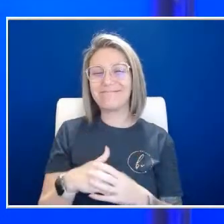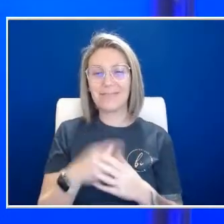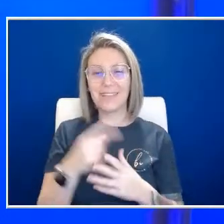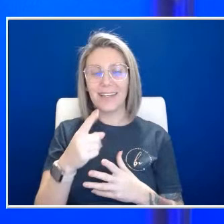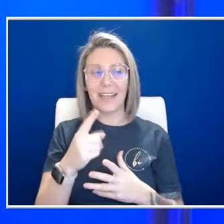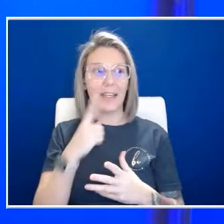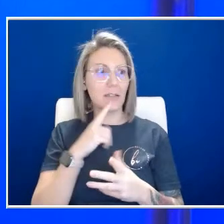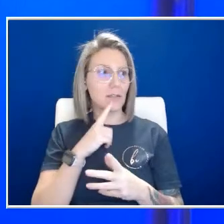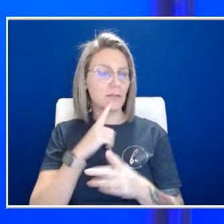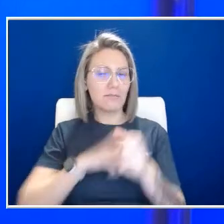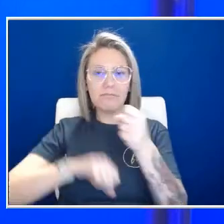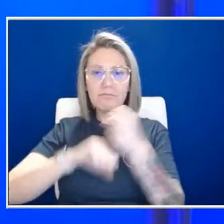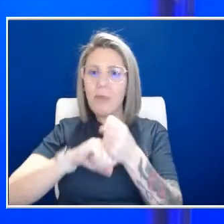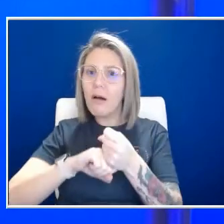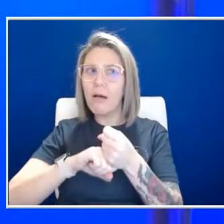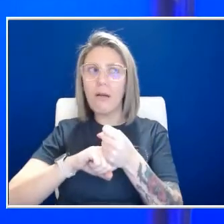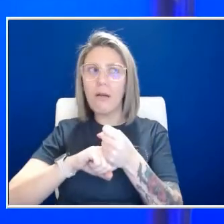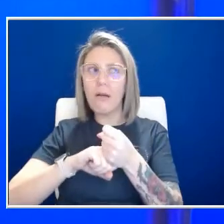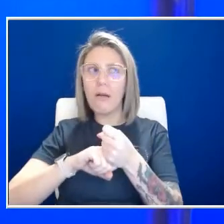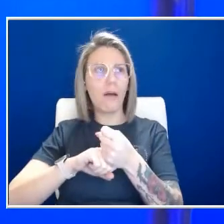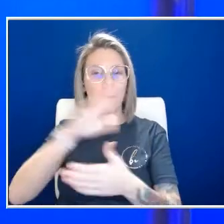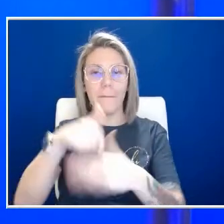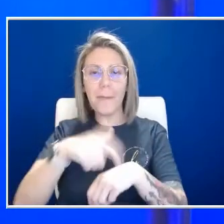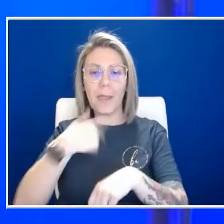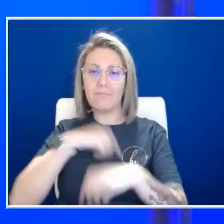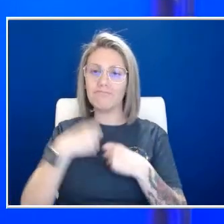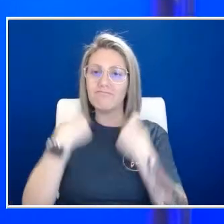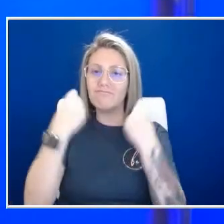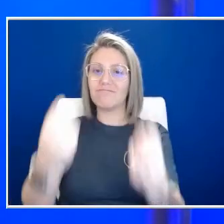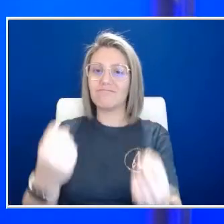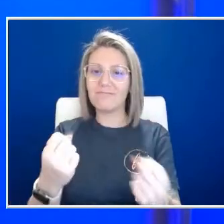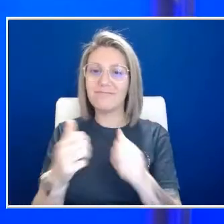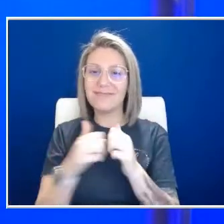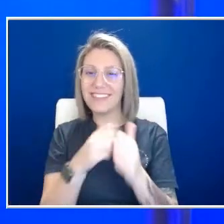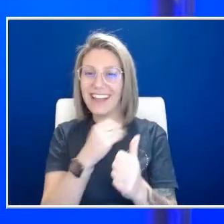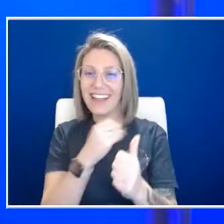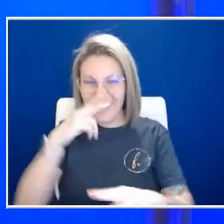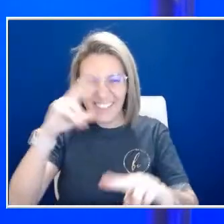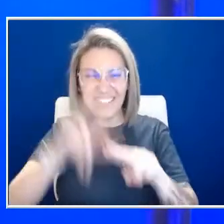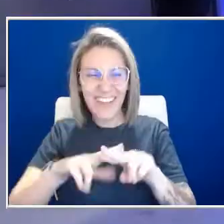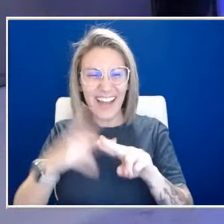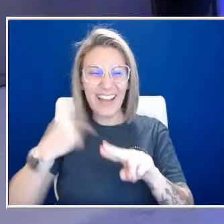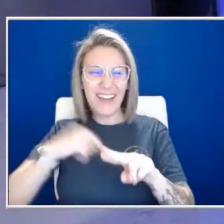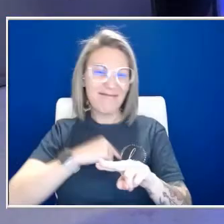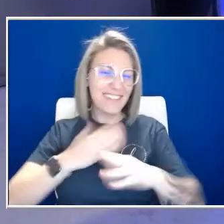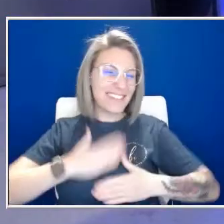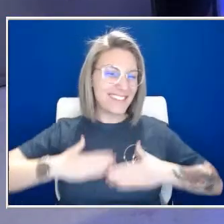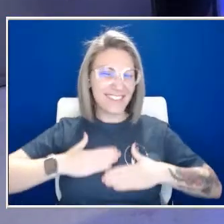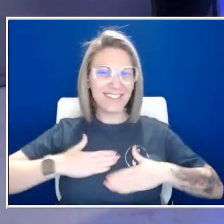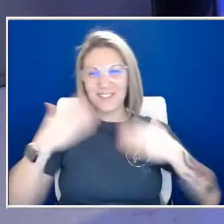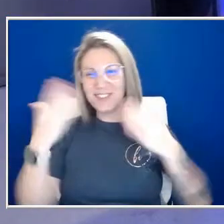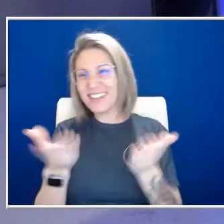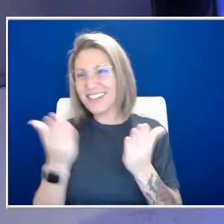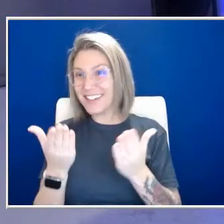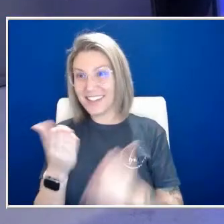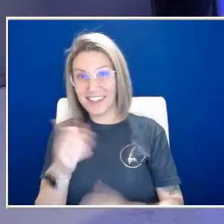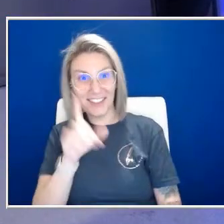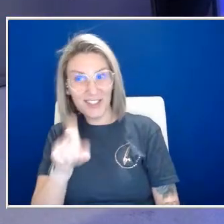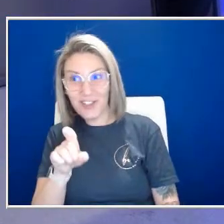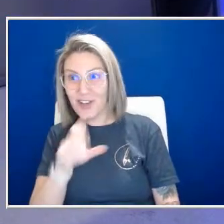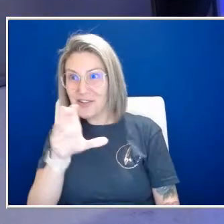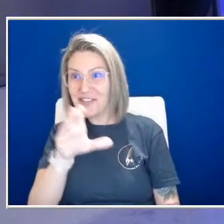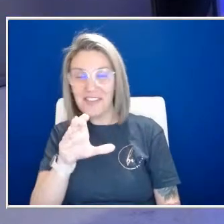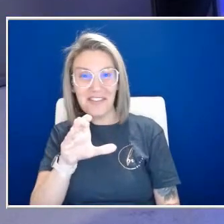we drive together, and sometimes we even have fun while we're up here. You might as well. You might as well. He's actually just over here,